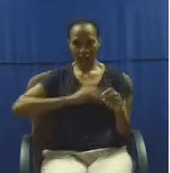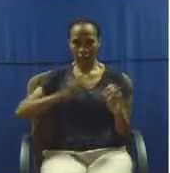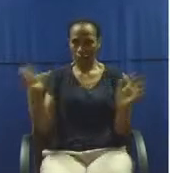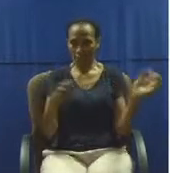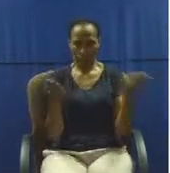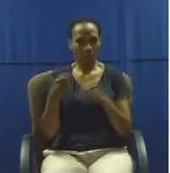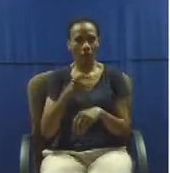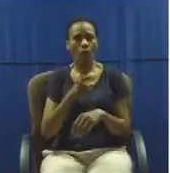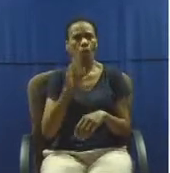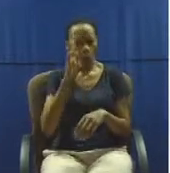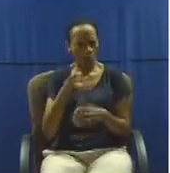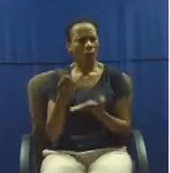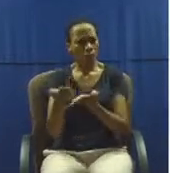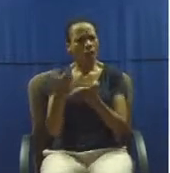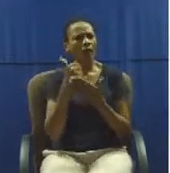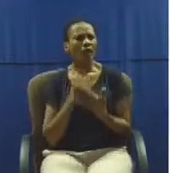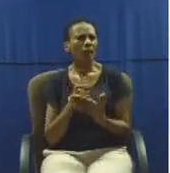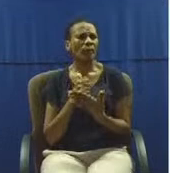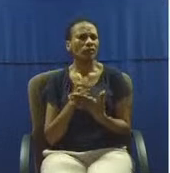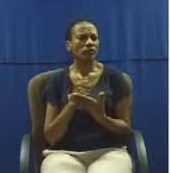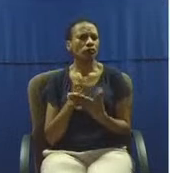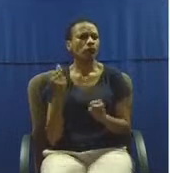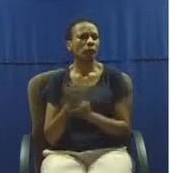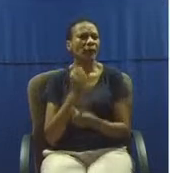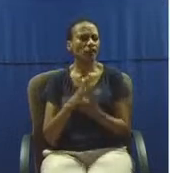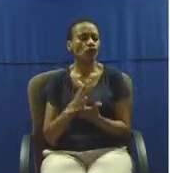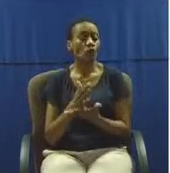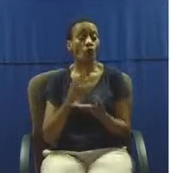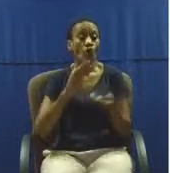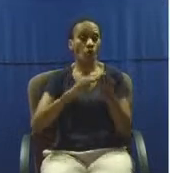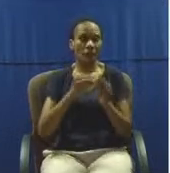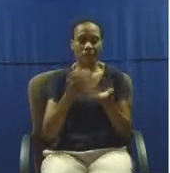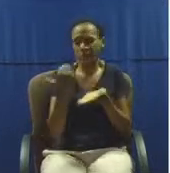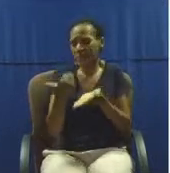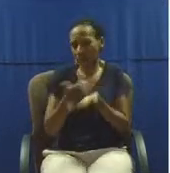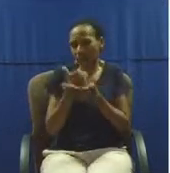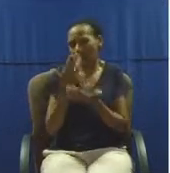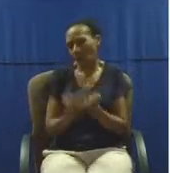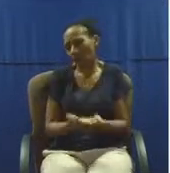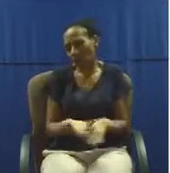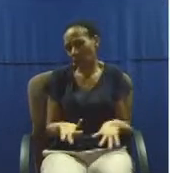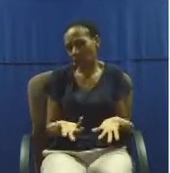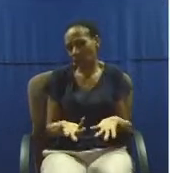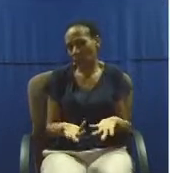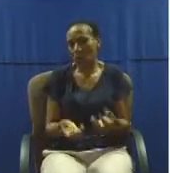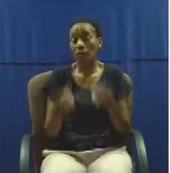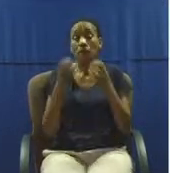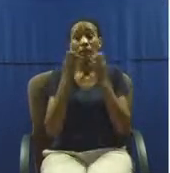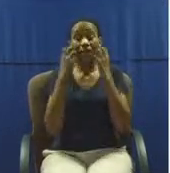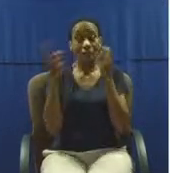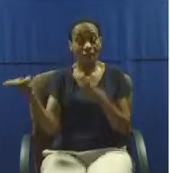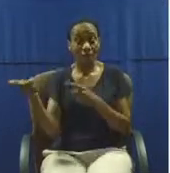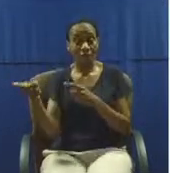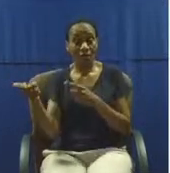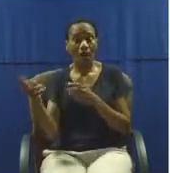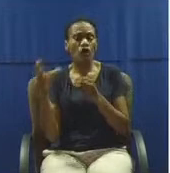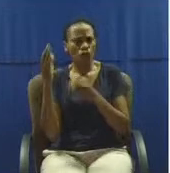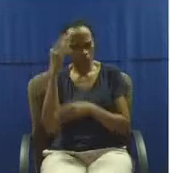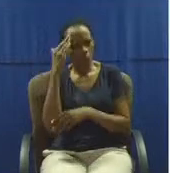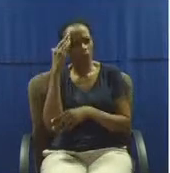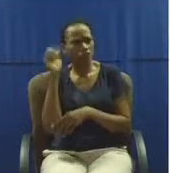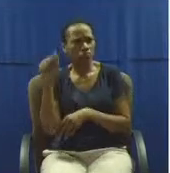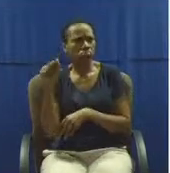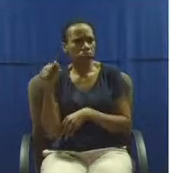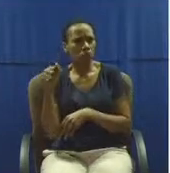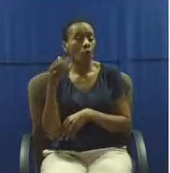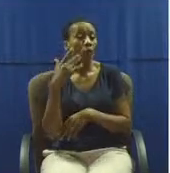tide and create safer communities for all. Honorable Malema knows that when